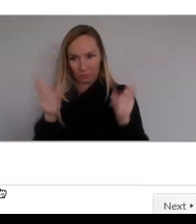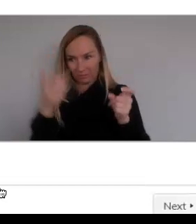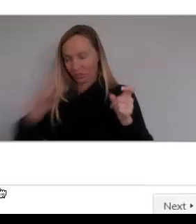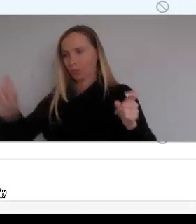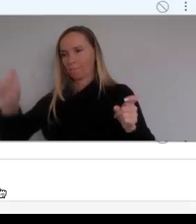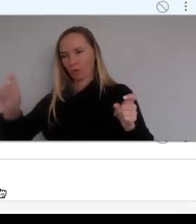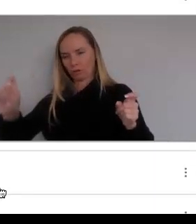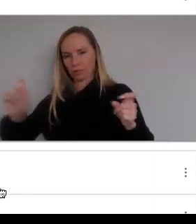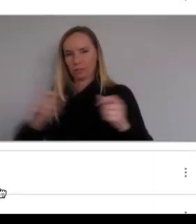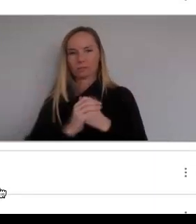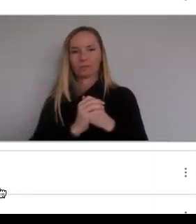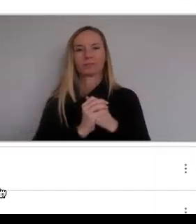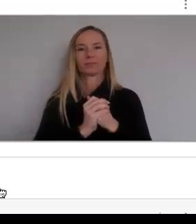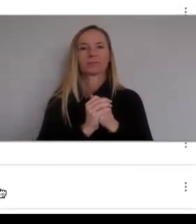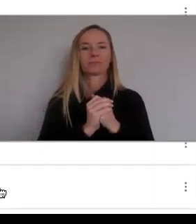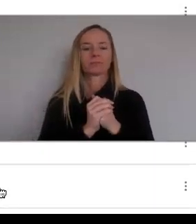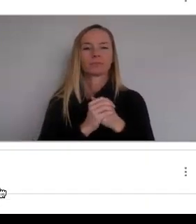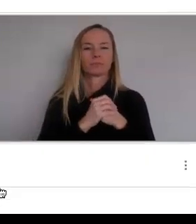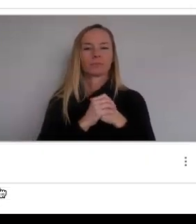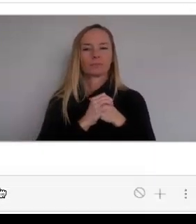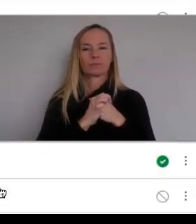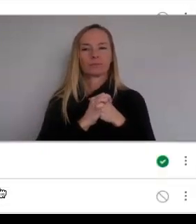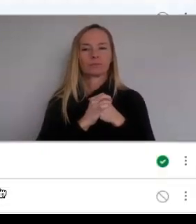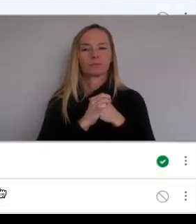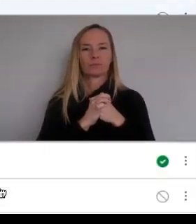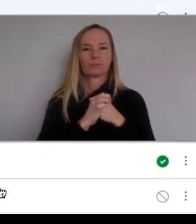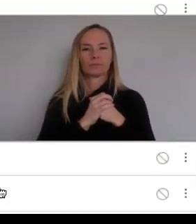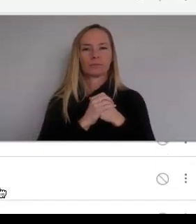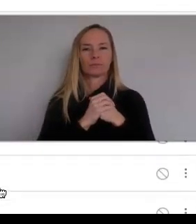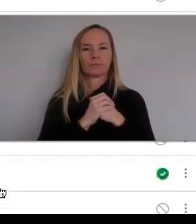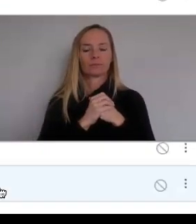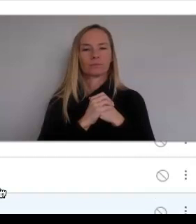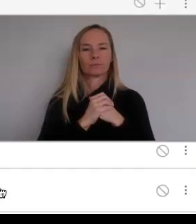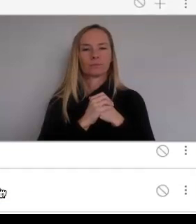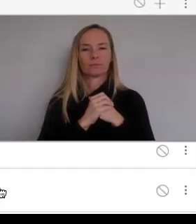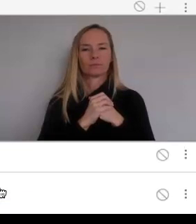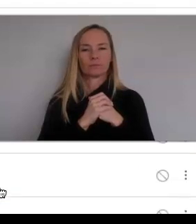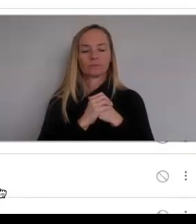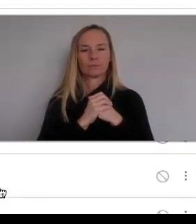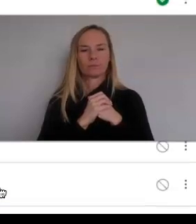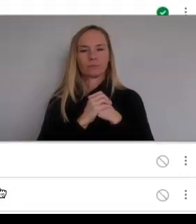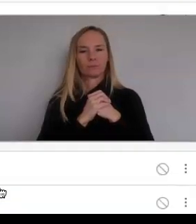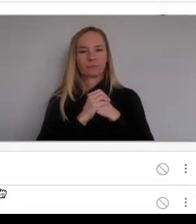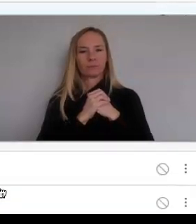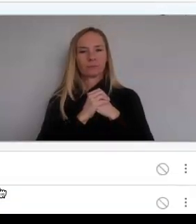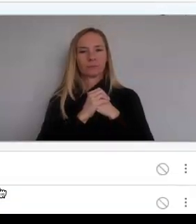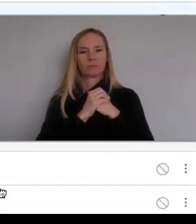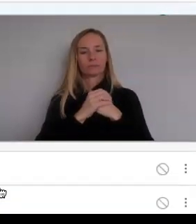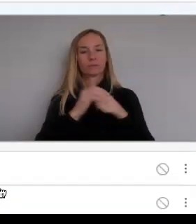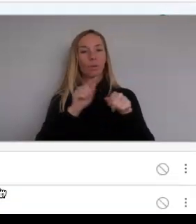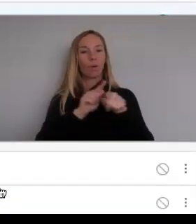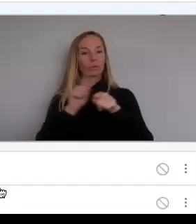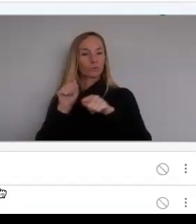Let's go back. Oh, I know what I could do. All right. So I also put